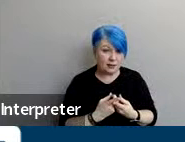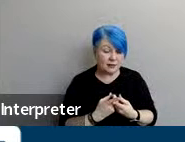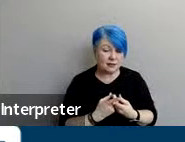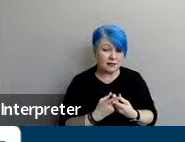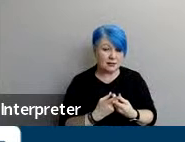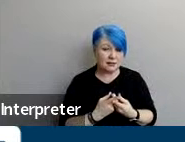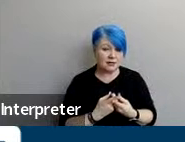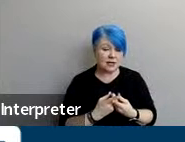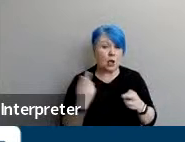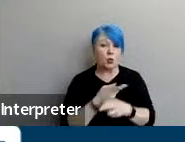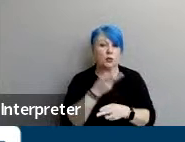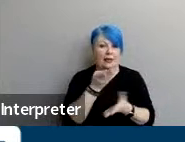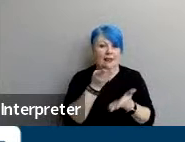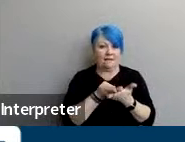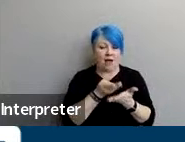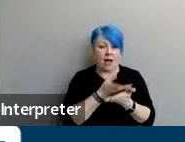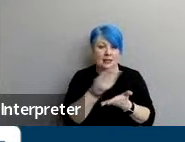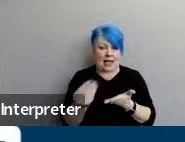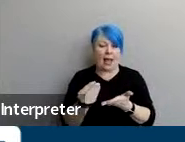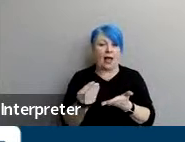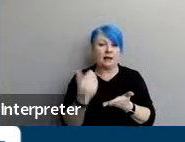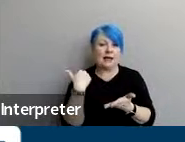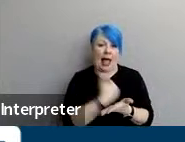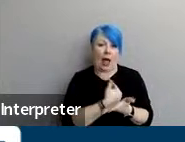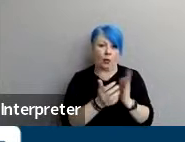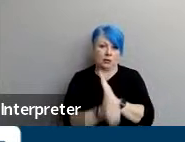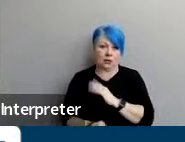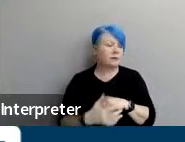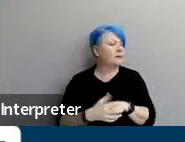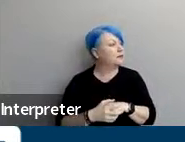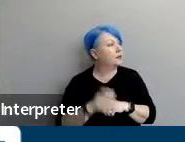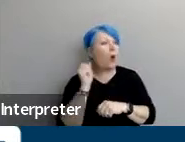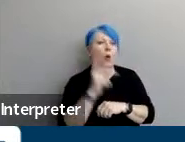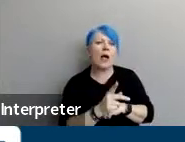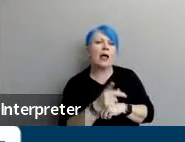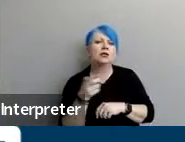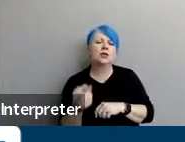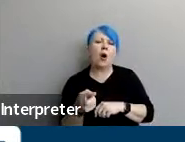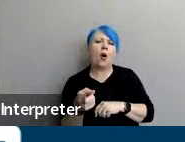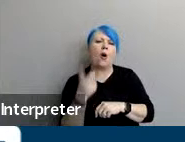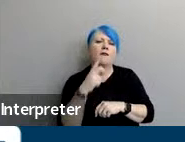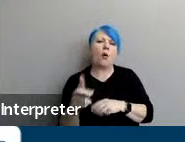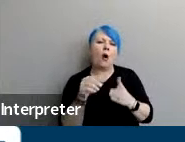Along those lines in the past, what was the consequence